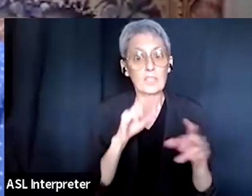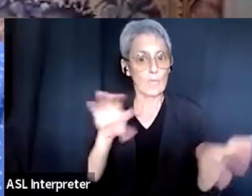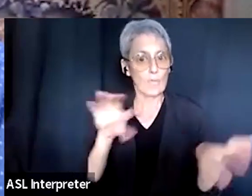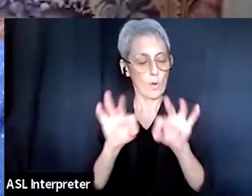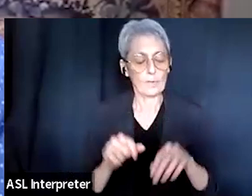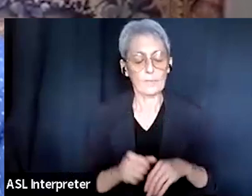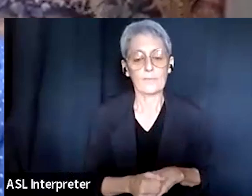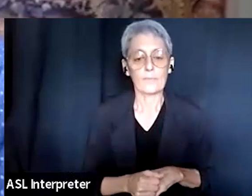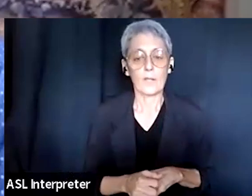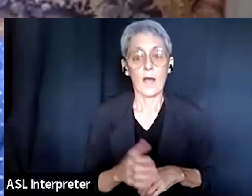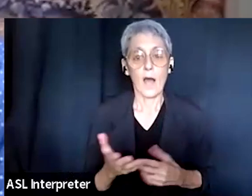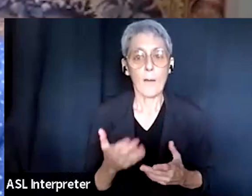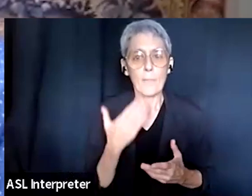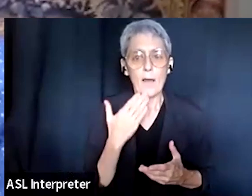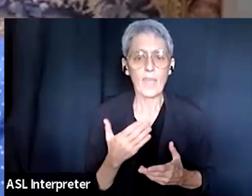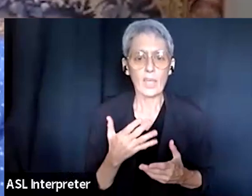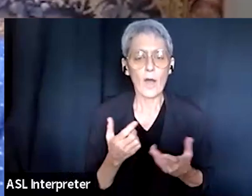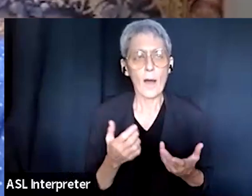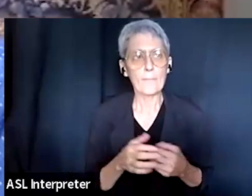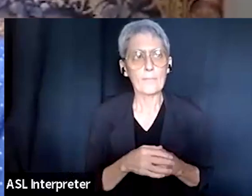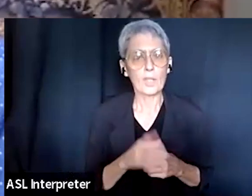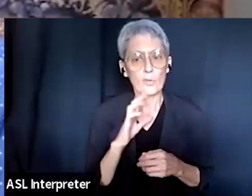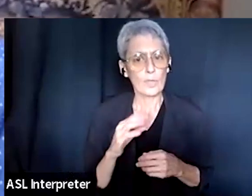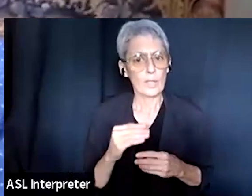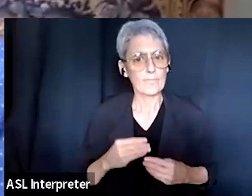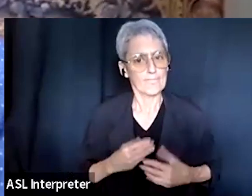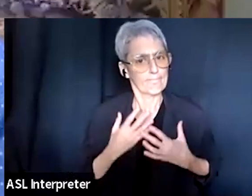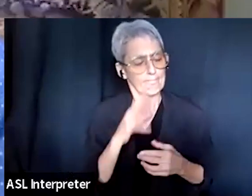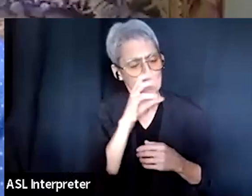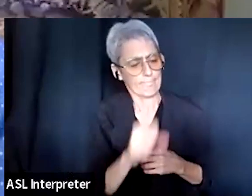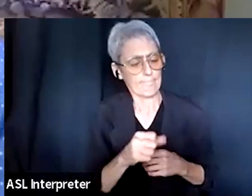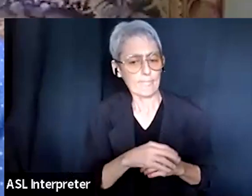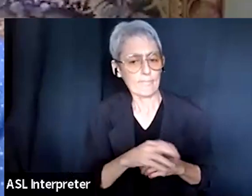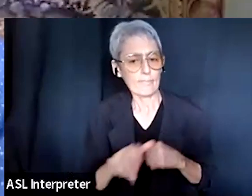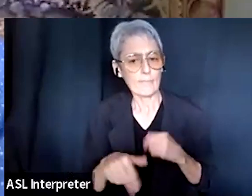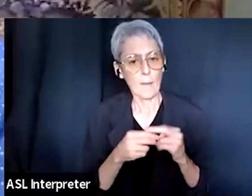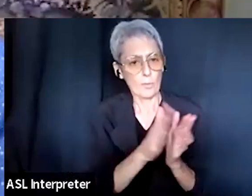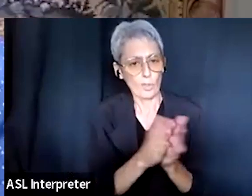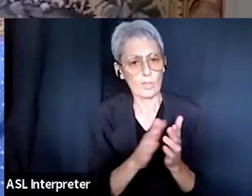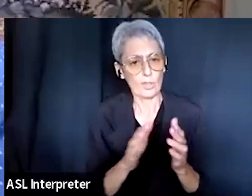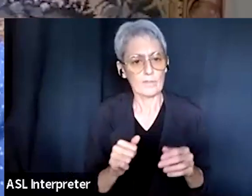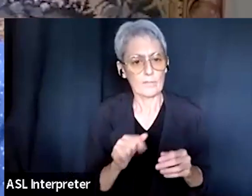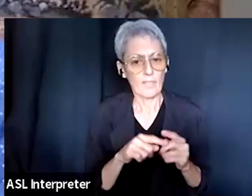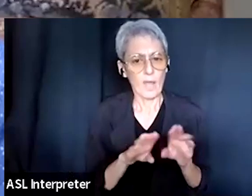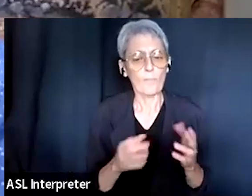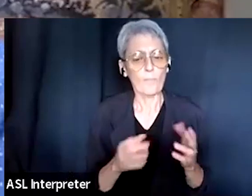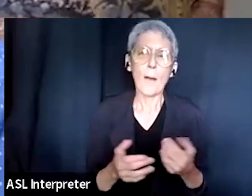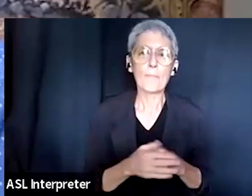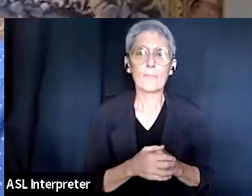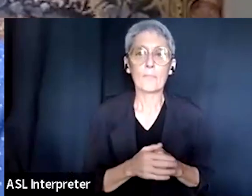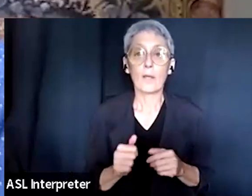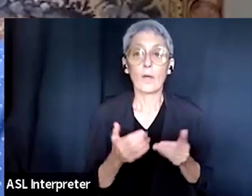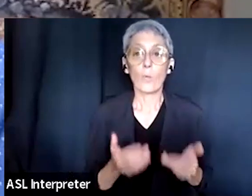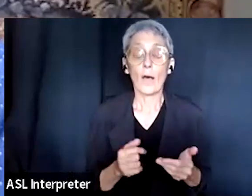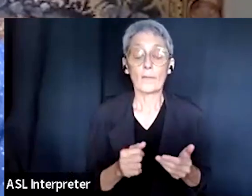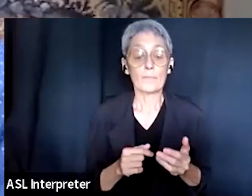you for that. That was one of the things that really intrigued me about the book, the way you started. Well, let's just jump into